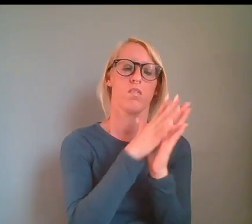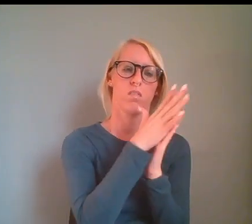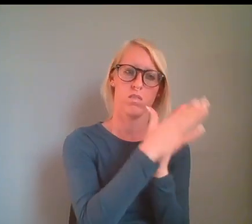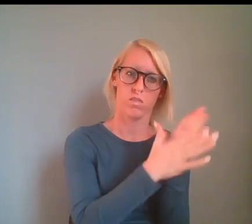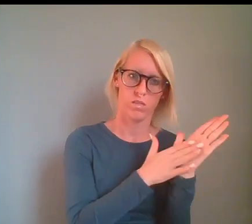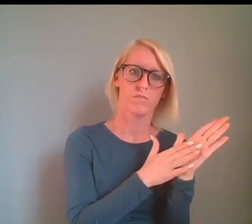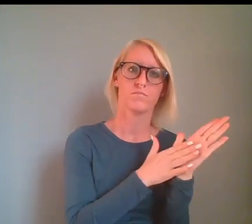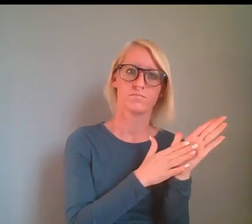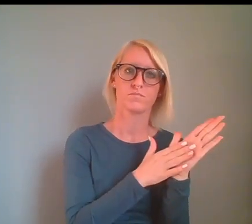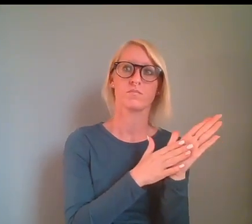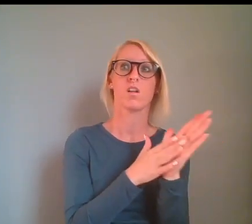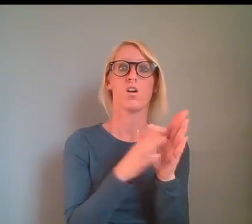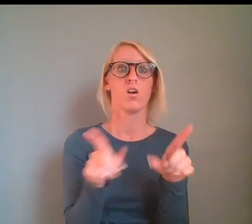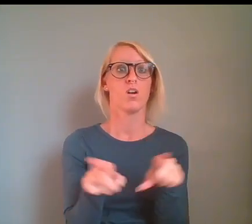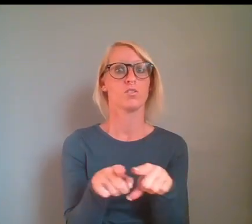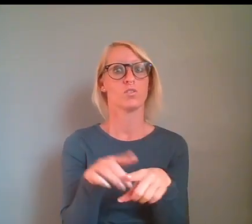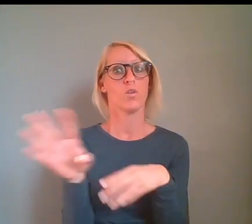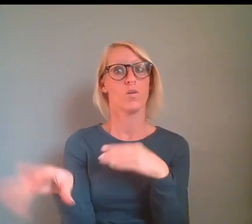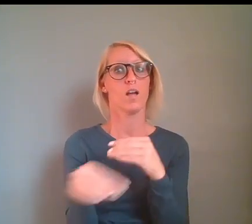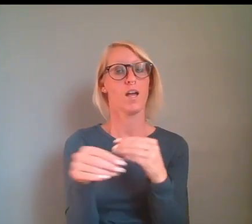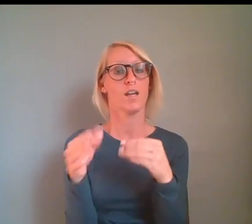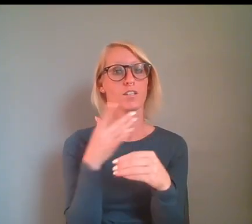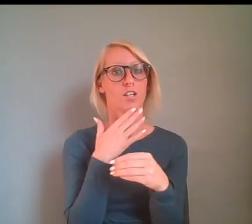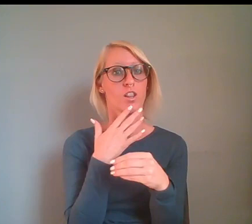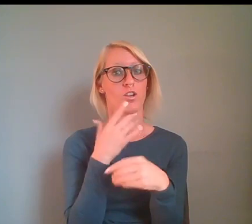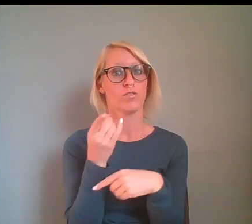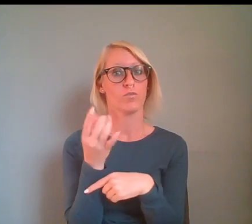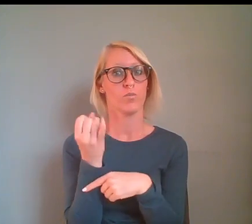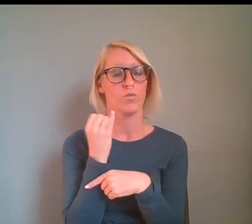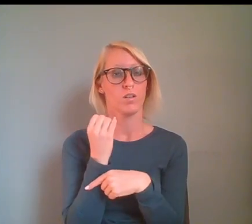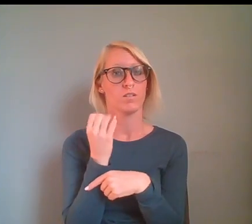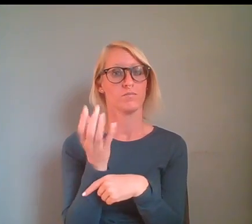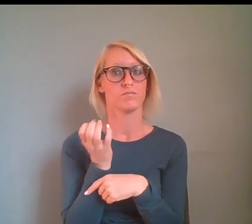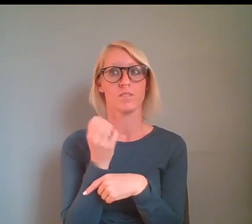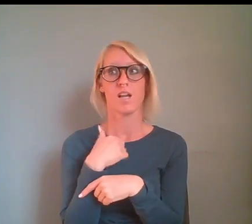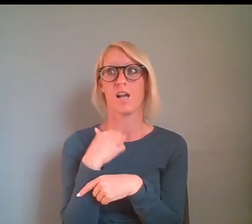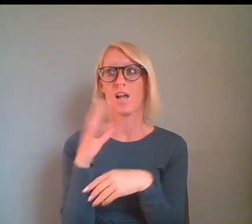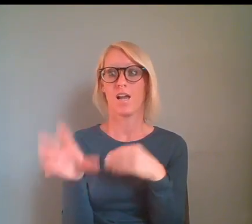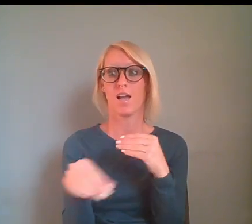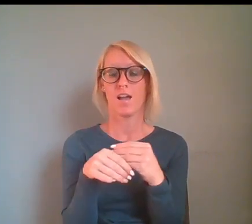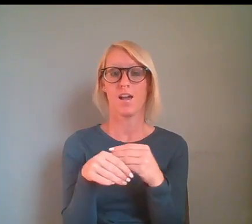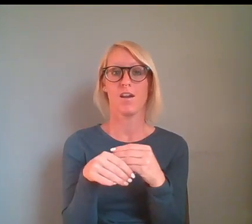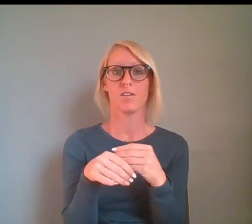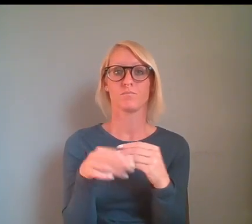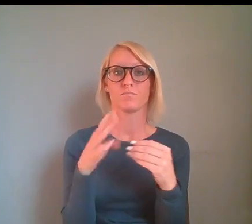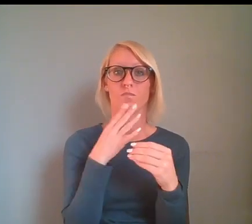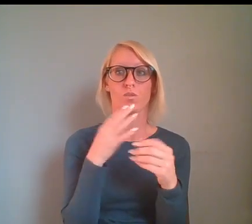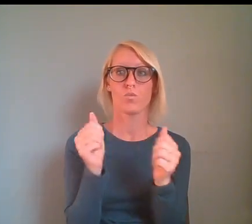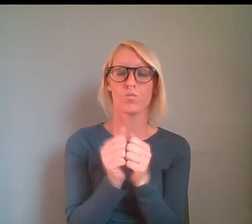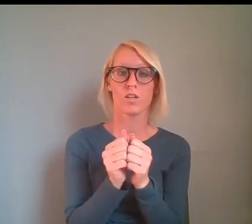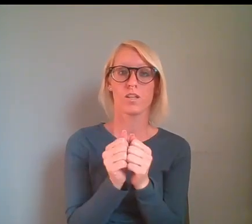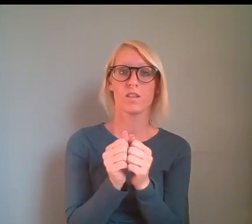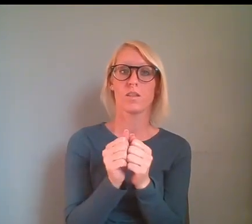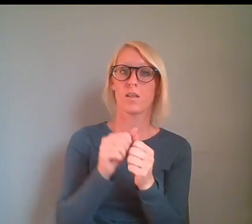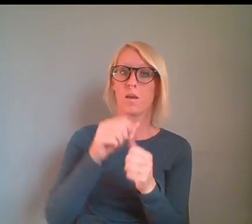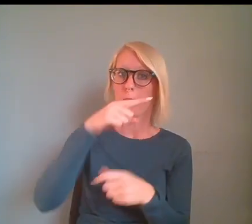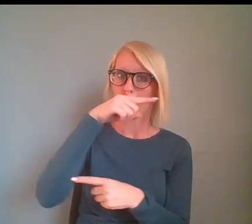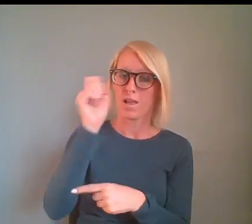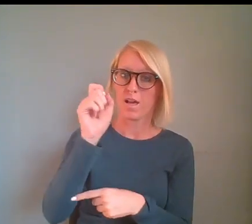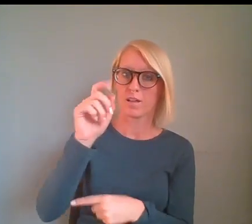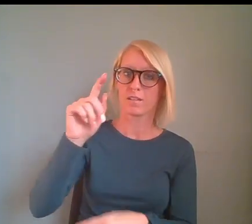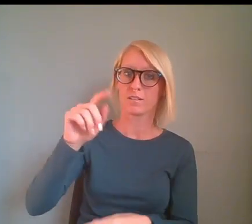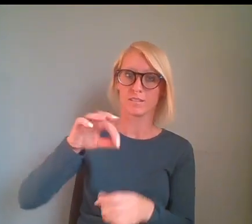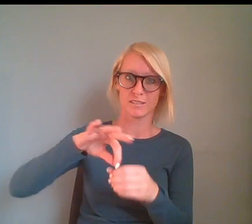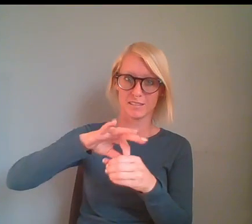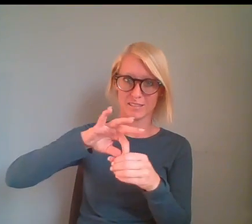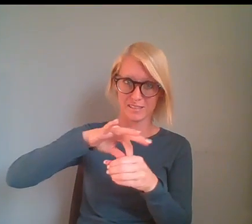things that you can add color. I use really strong tea, black tea. Most of you probably have that in your house. Make a